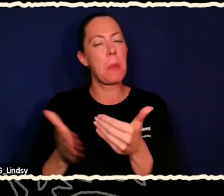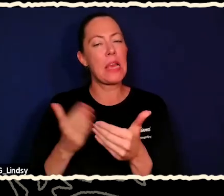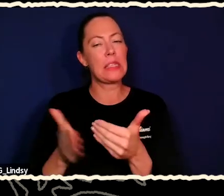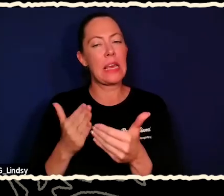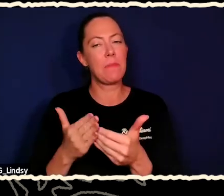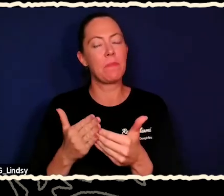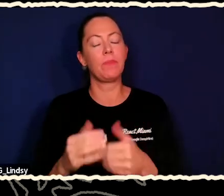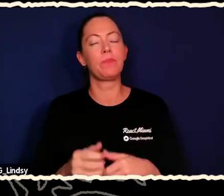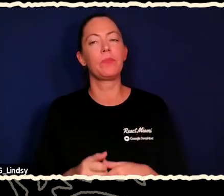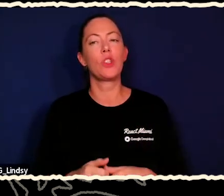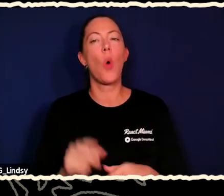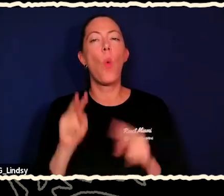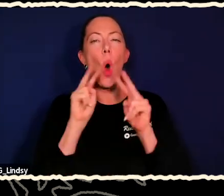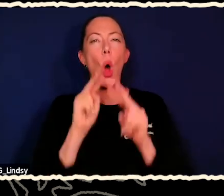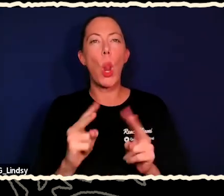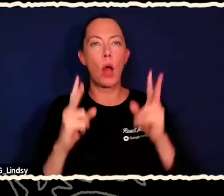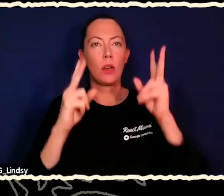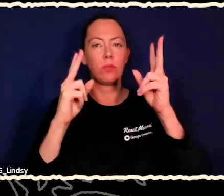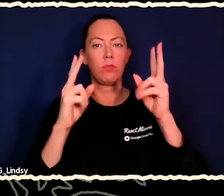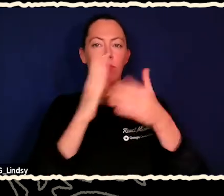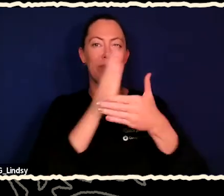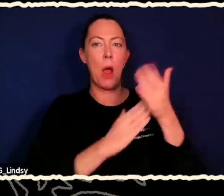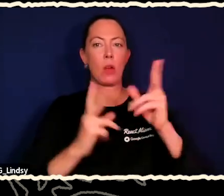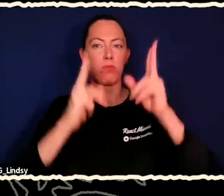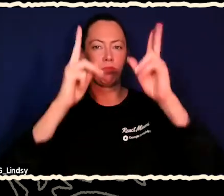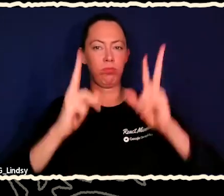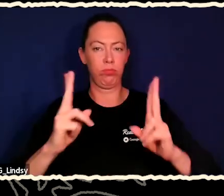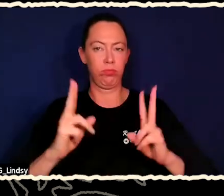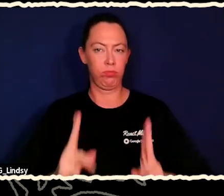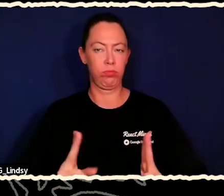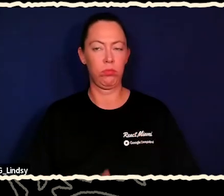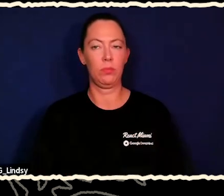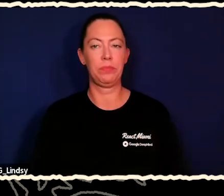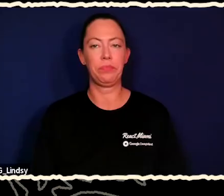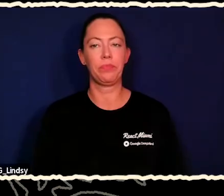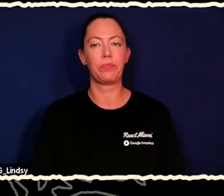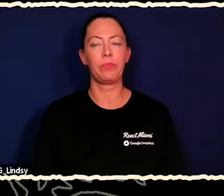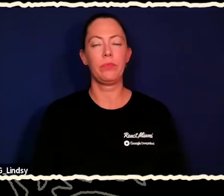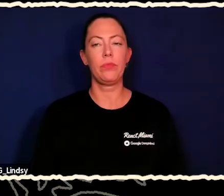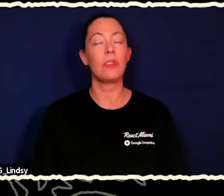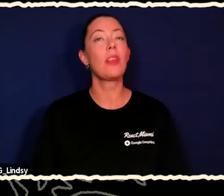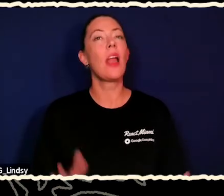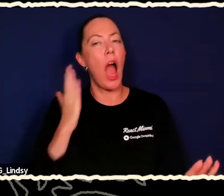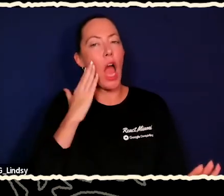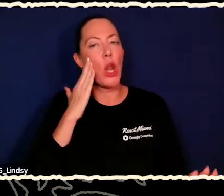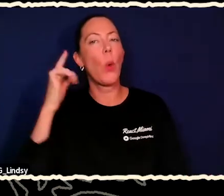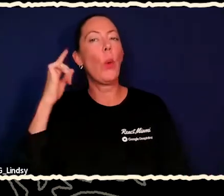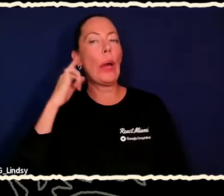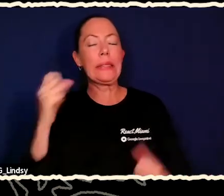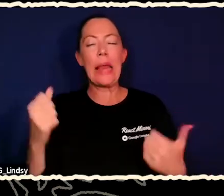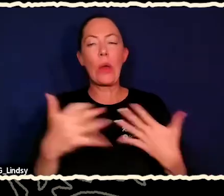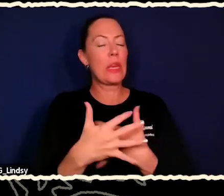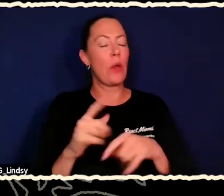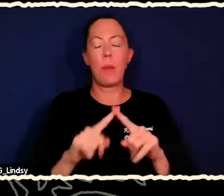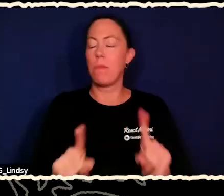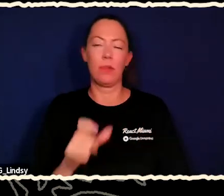couple example snippets from this component. Like, it sounds scary, it's actually not.